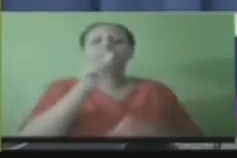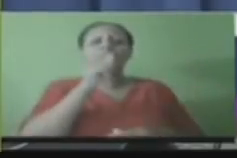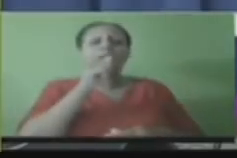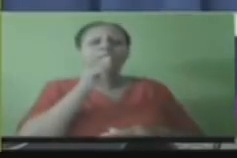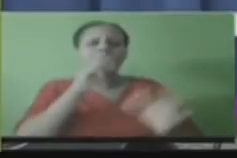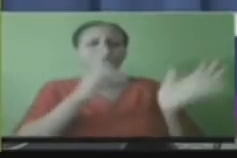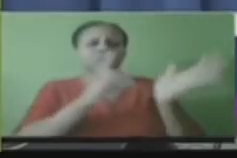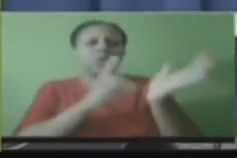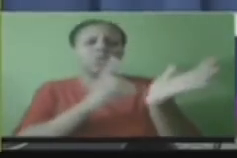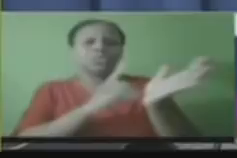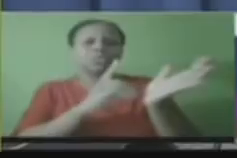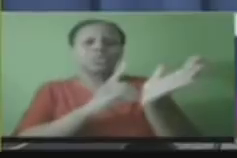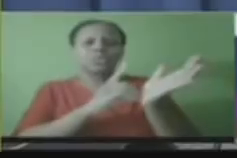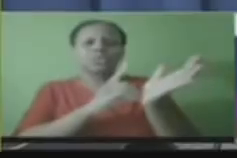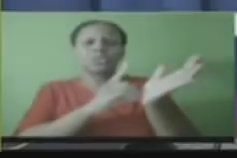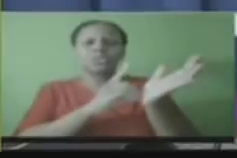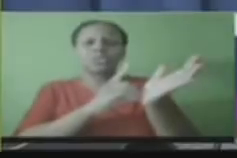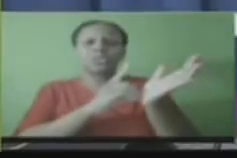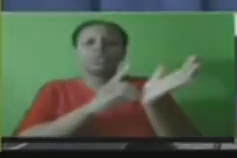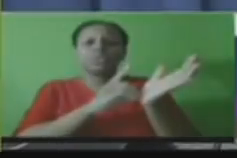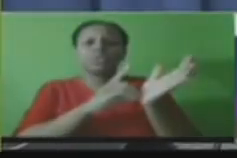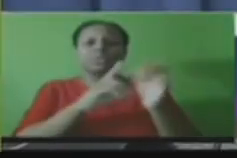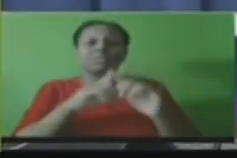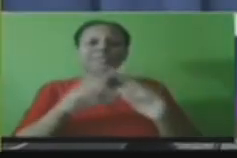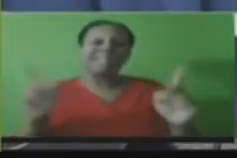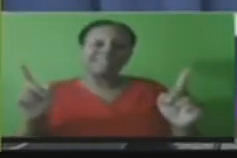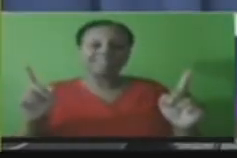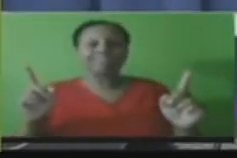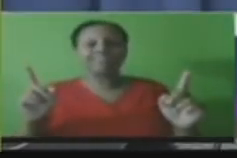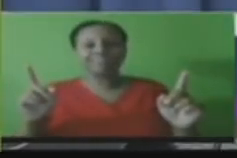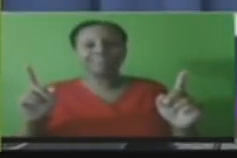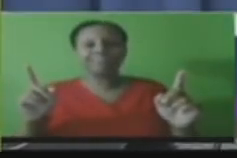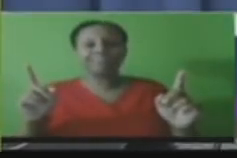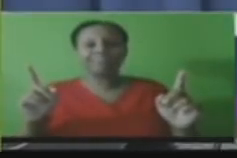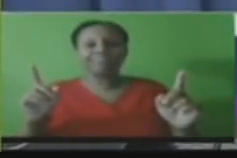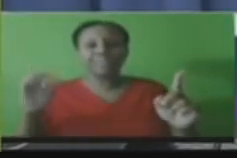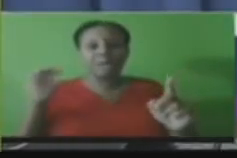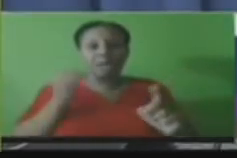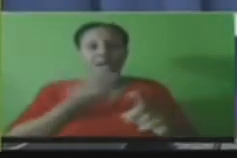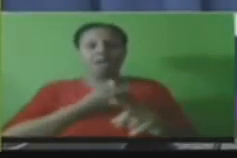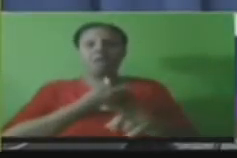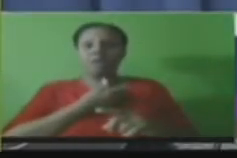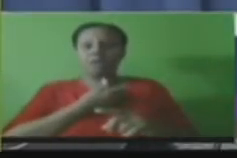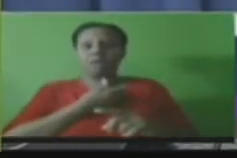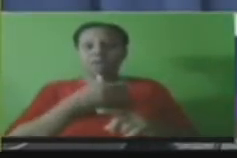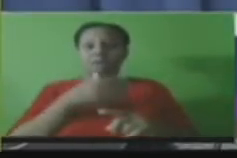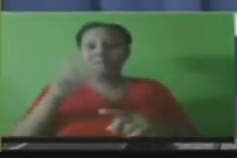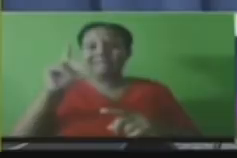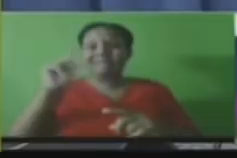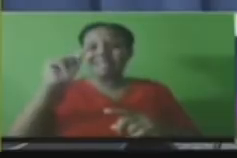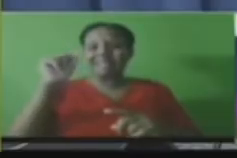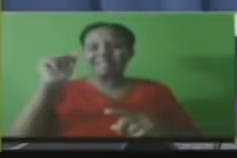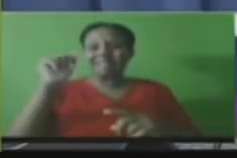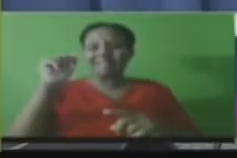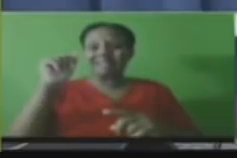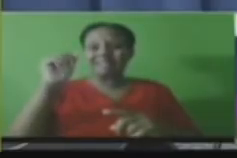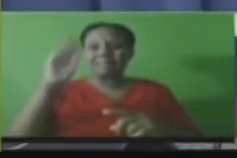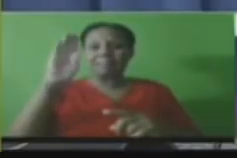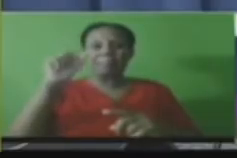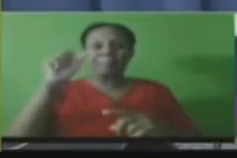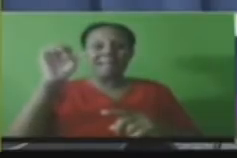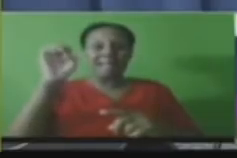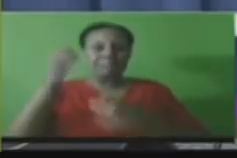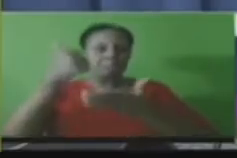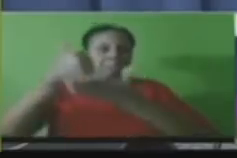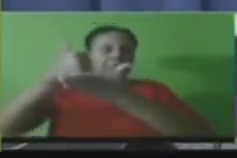on our database and who help us with surveillance and administration of vaccines free of charge. We are going